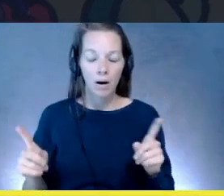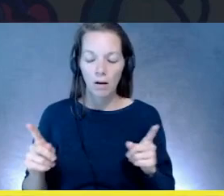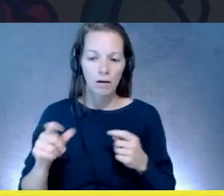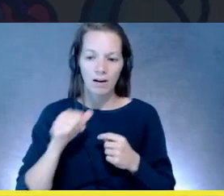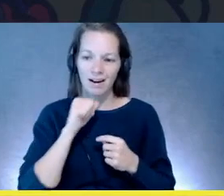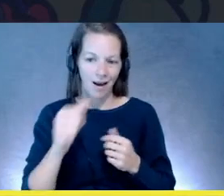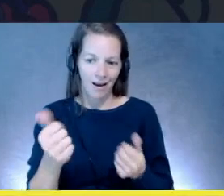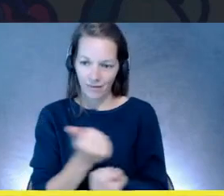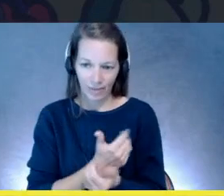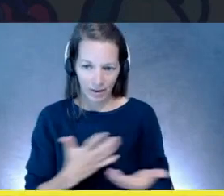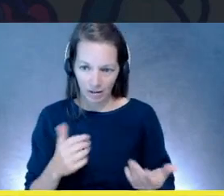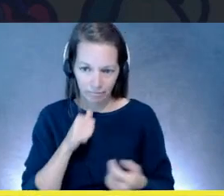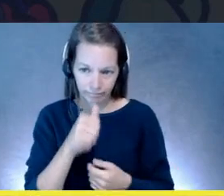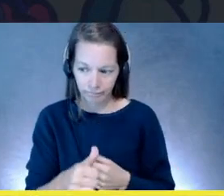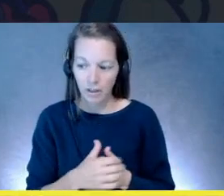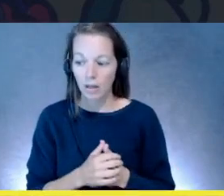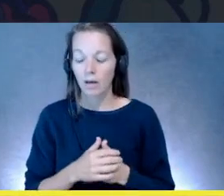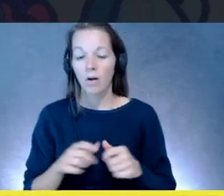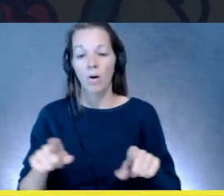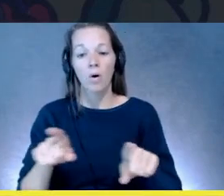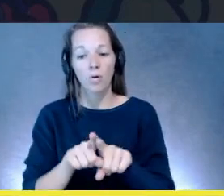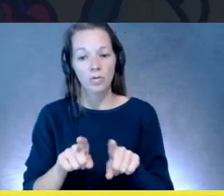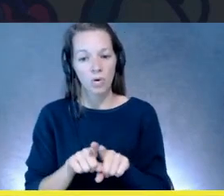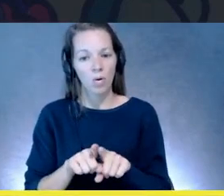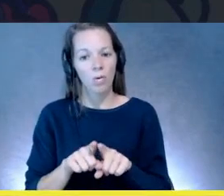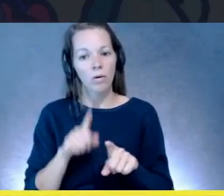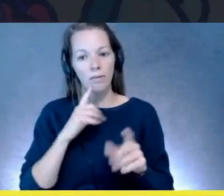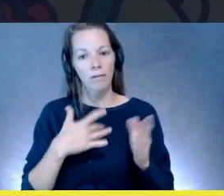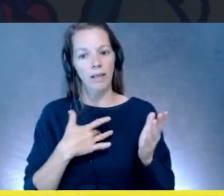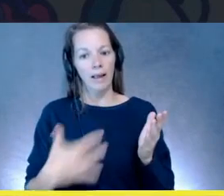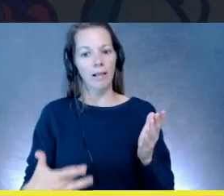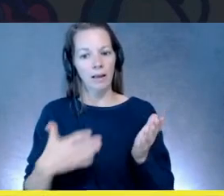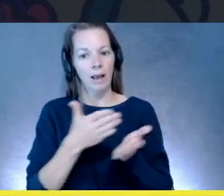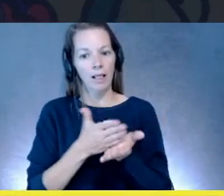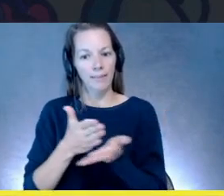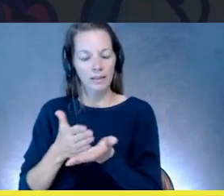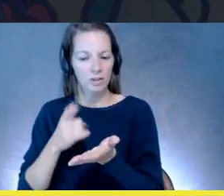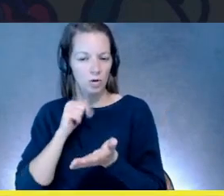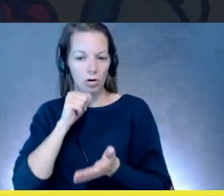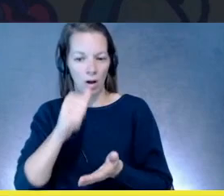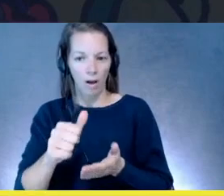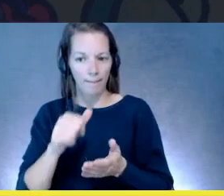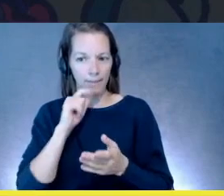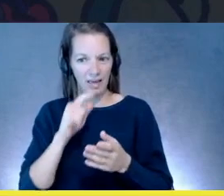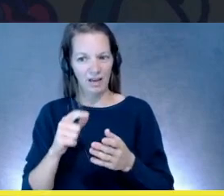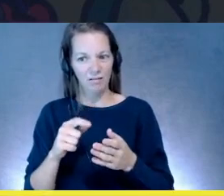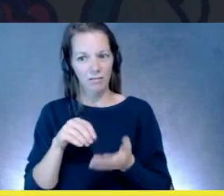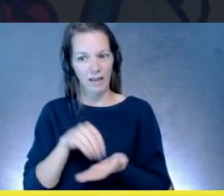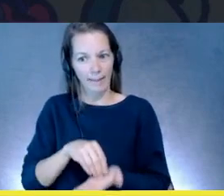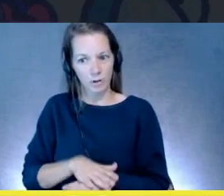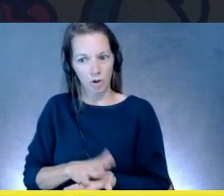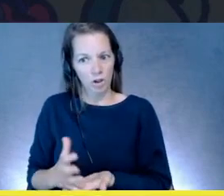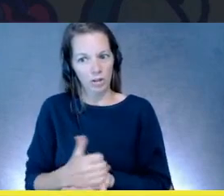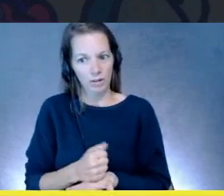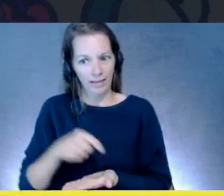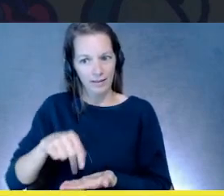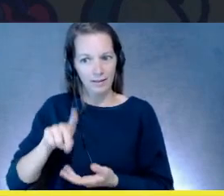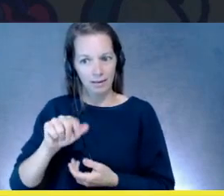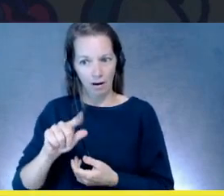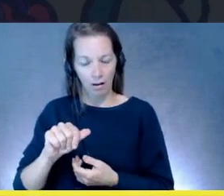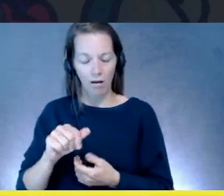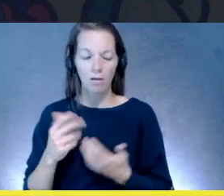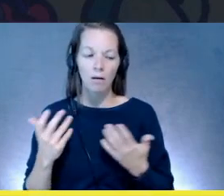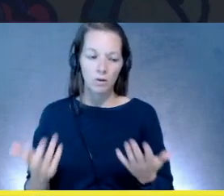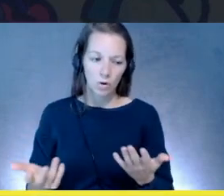everything. And that could also have to do with the fact that there are likely elements that are not being captured in my data. So the BRPIS does have fairly